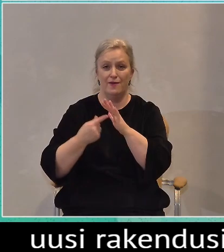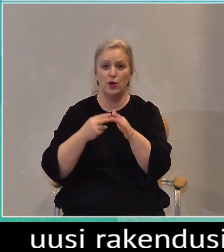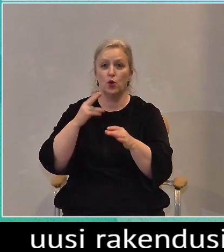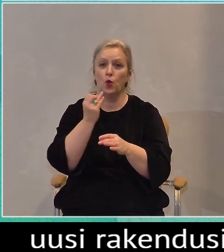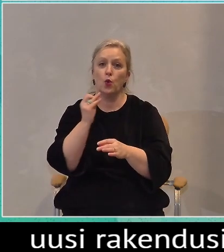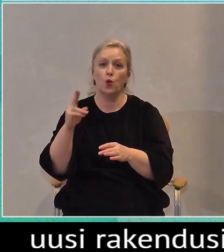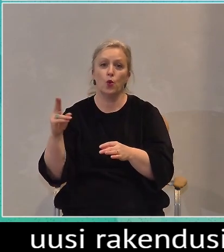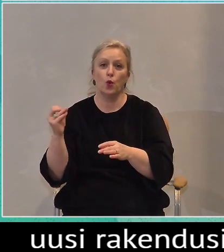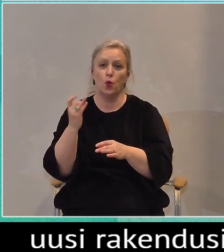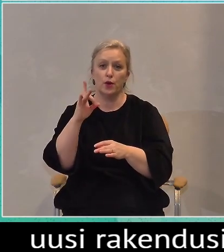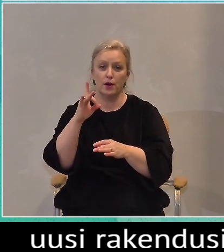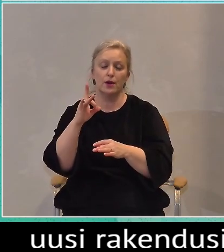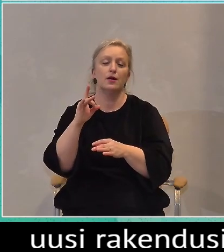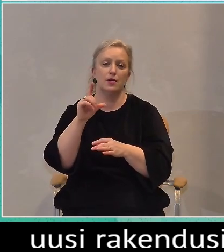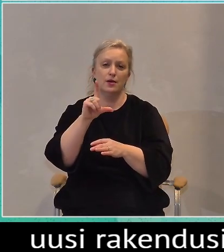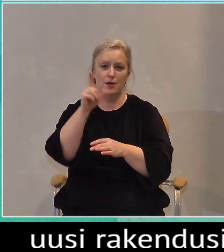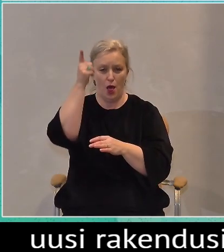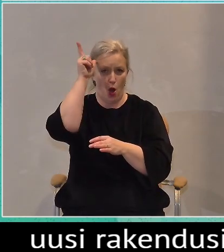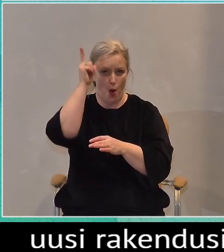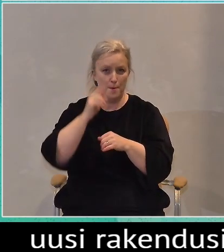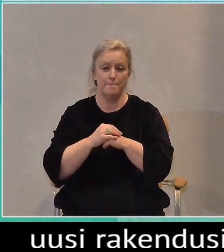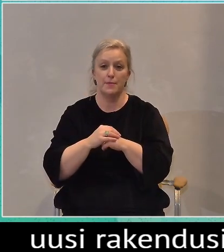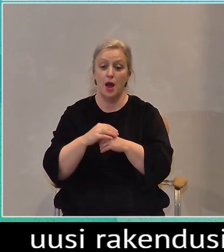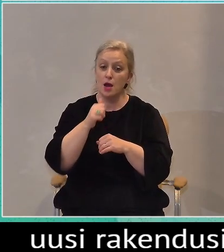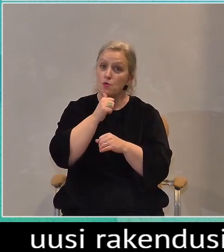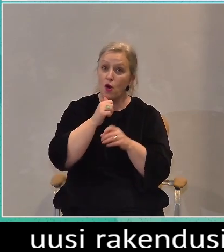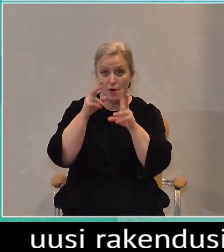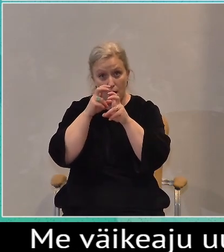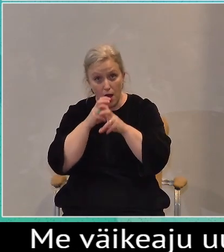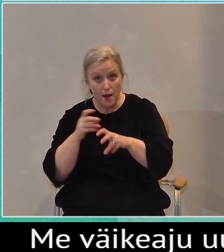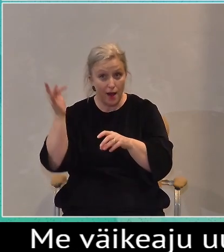few primates, and an opossum.